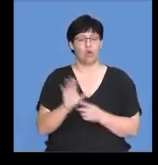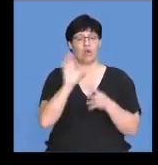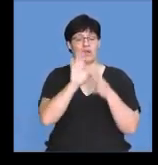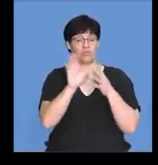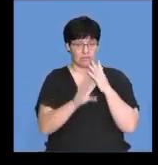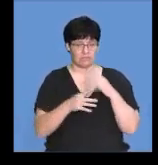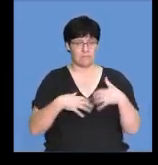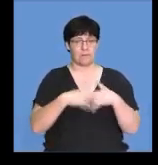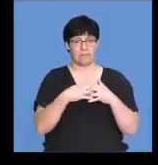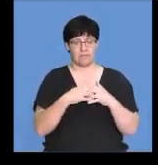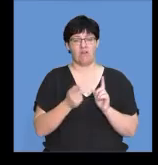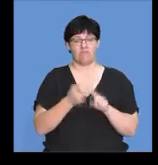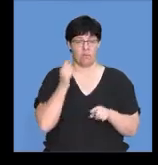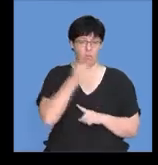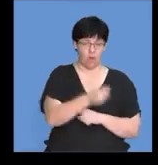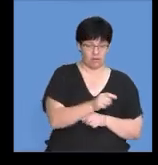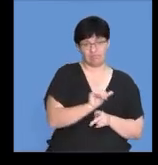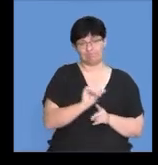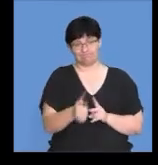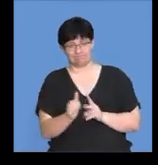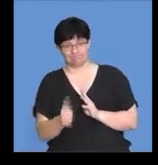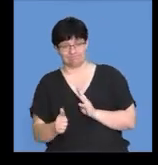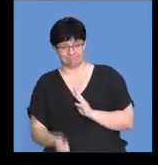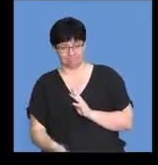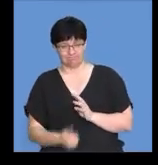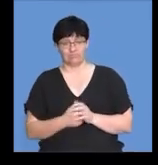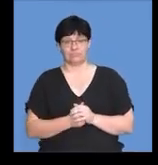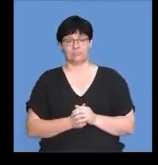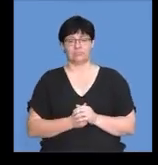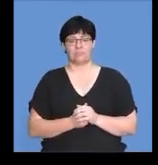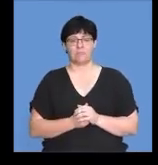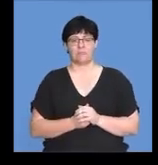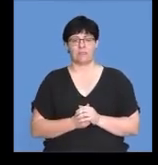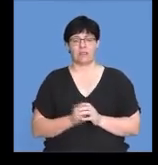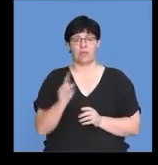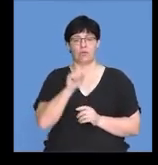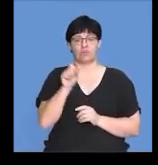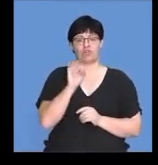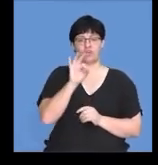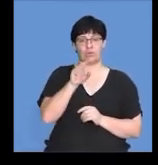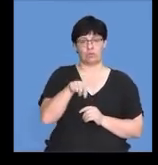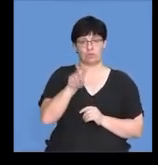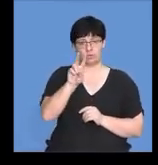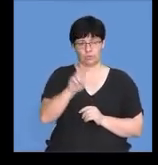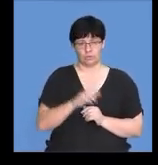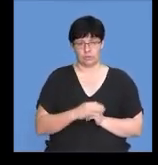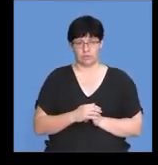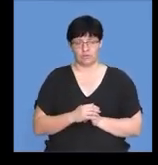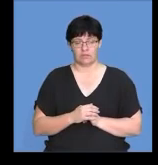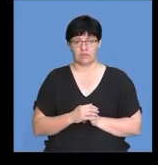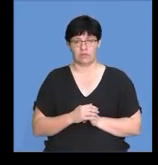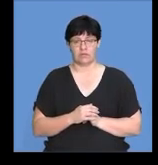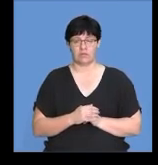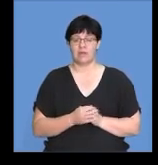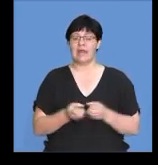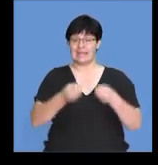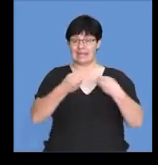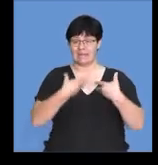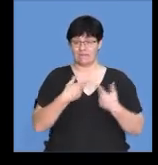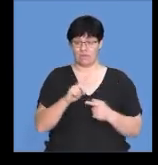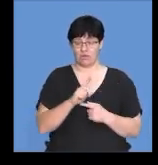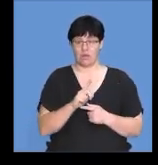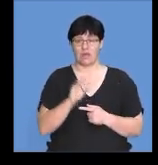is inherited from one generation to the next. Question 3.2. Give the following: